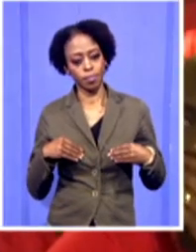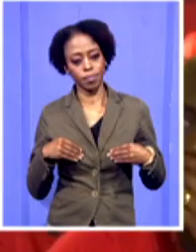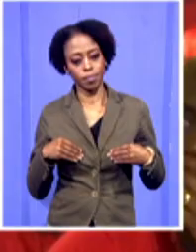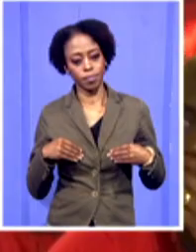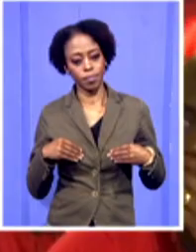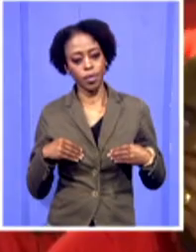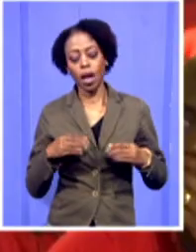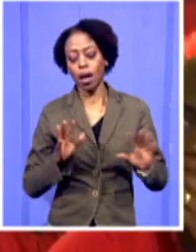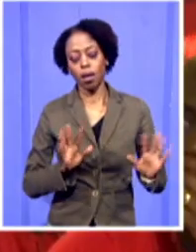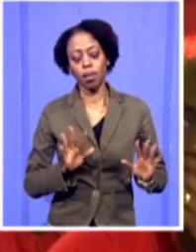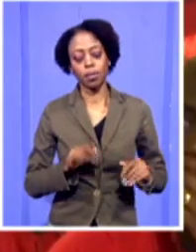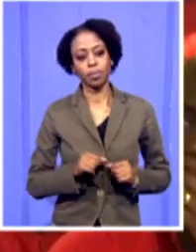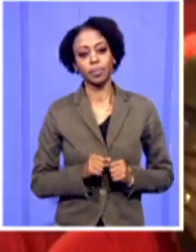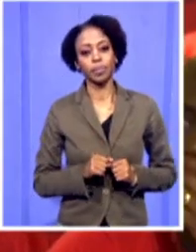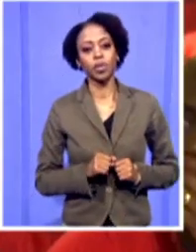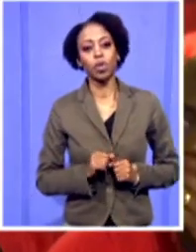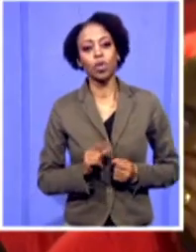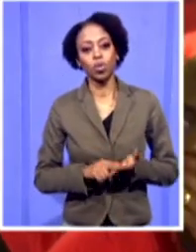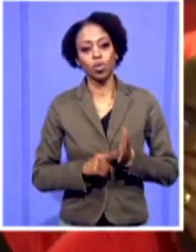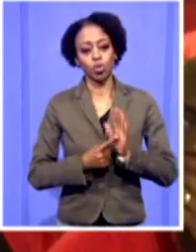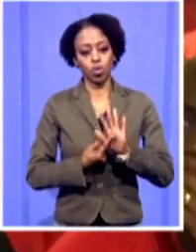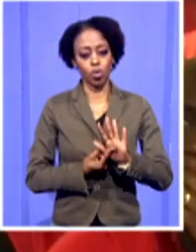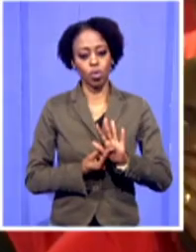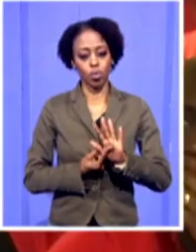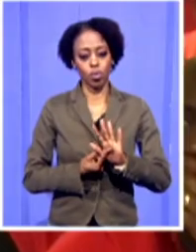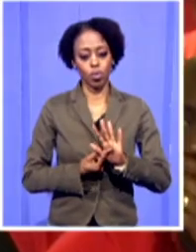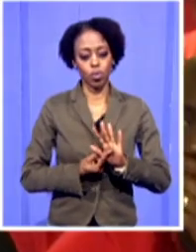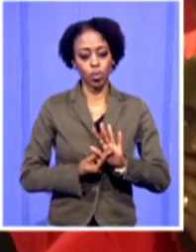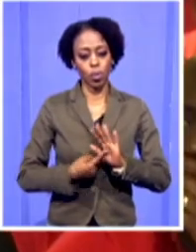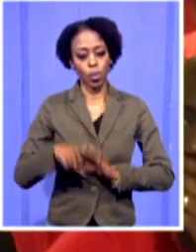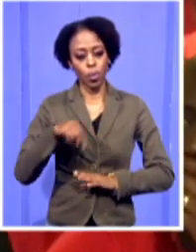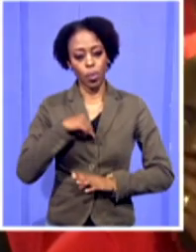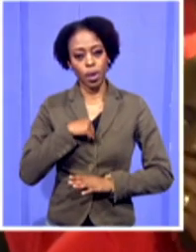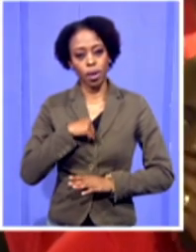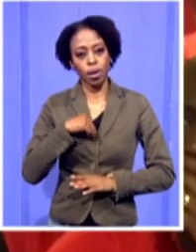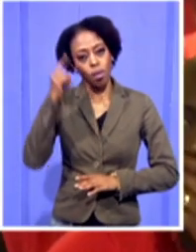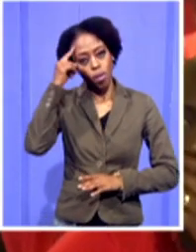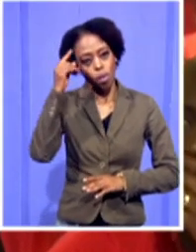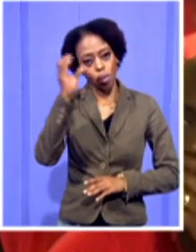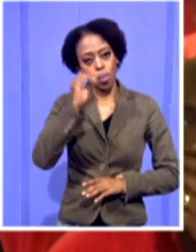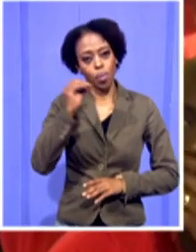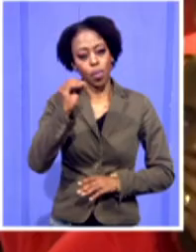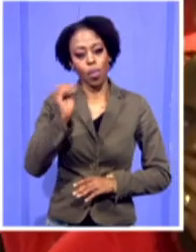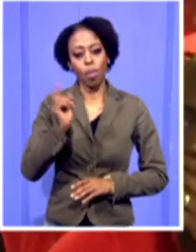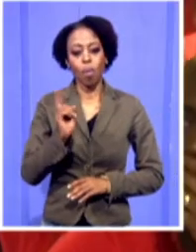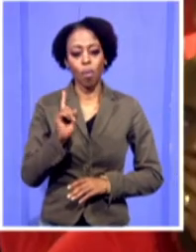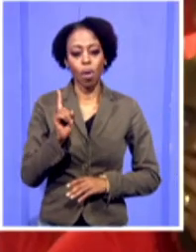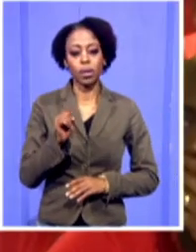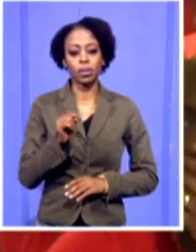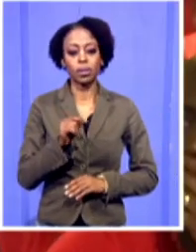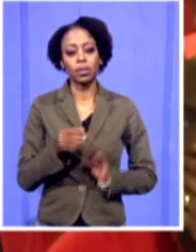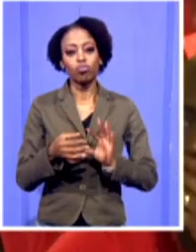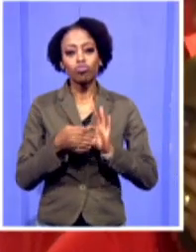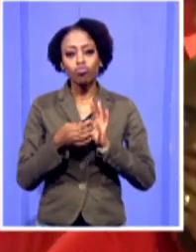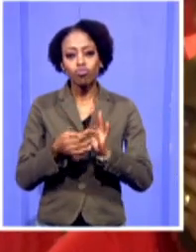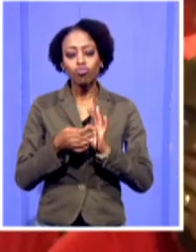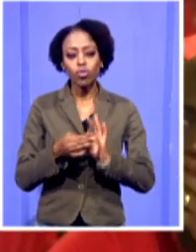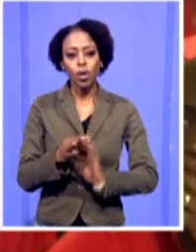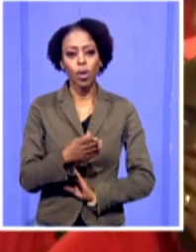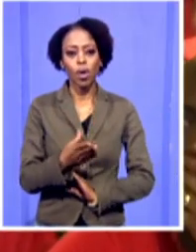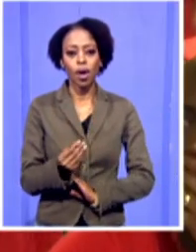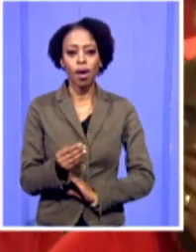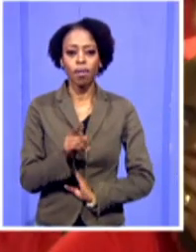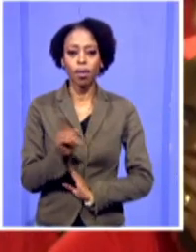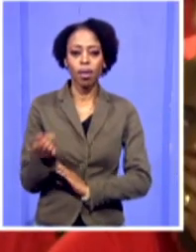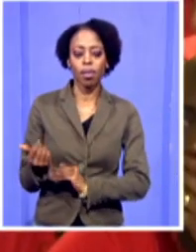is to accept ourselves as the party in the relationship that we have in the